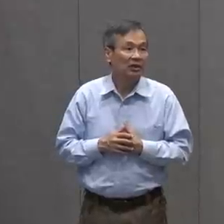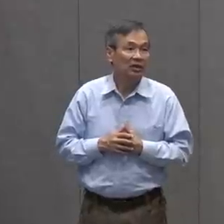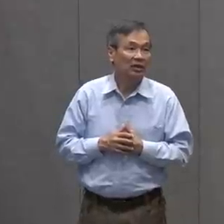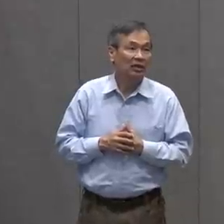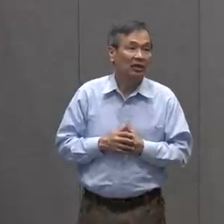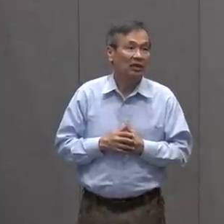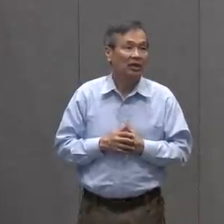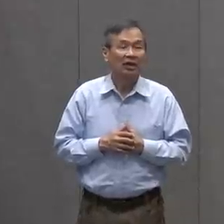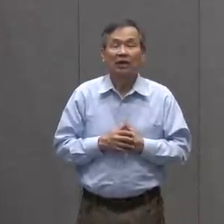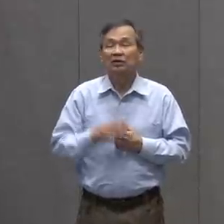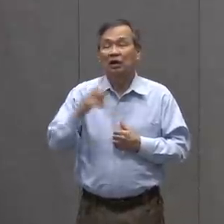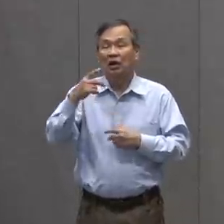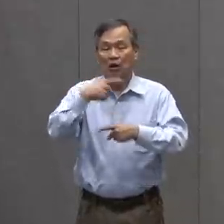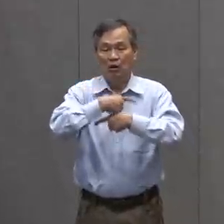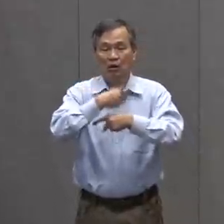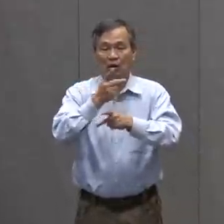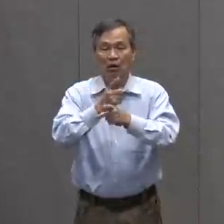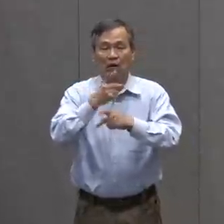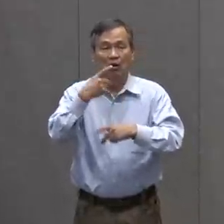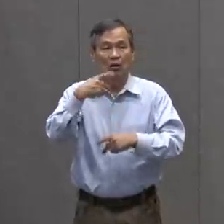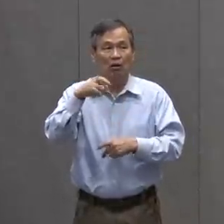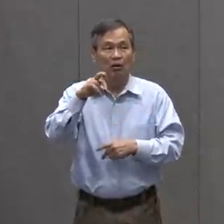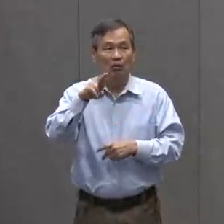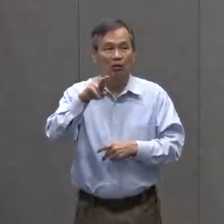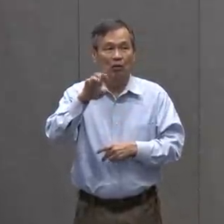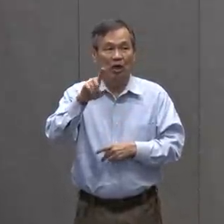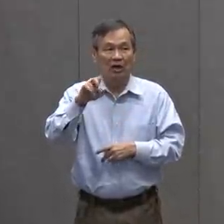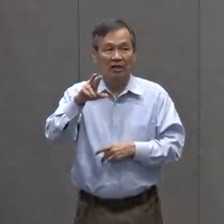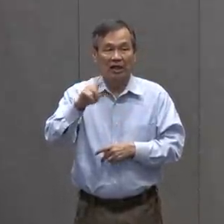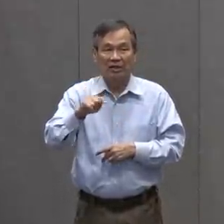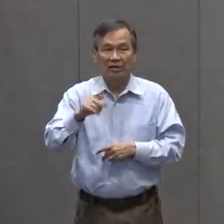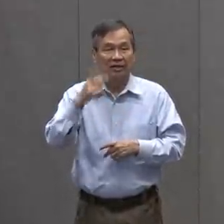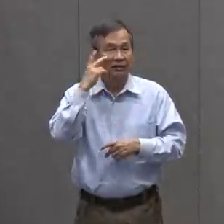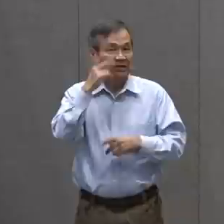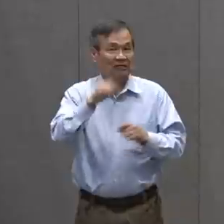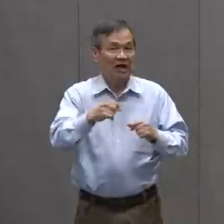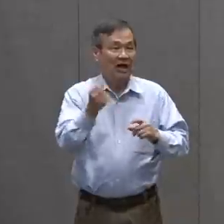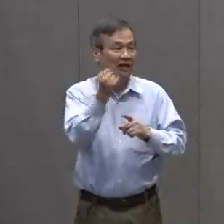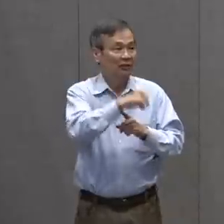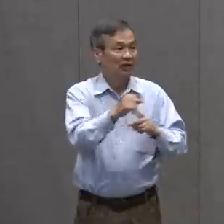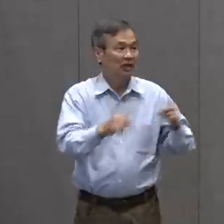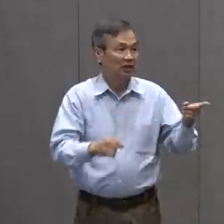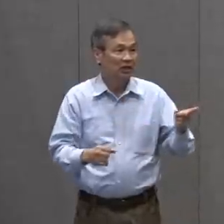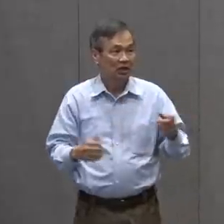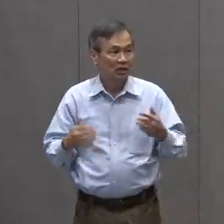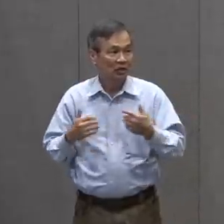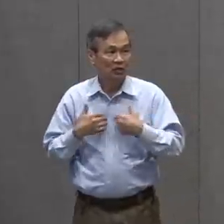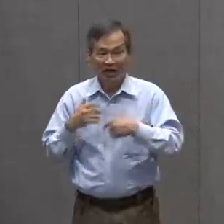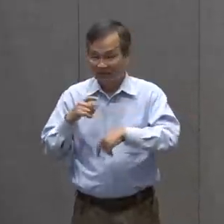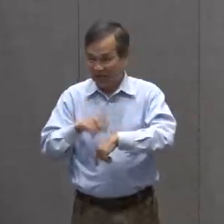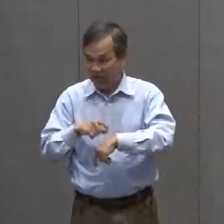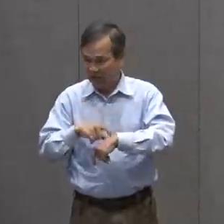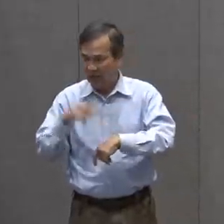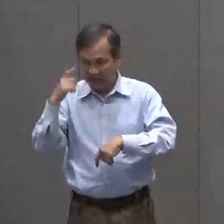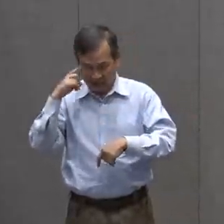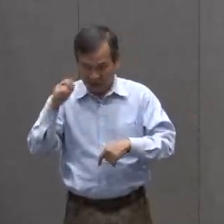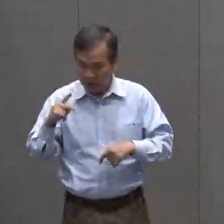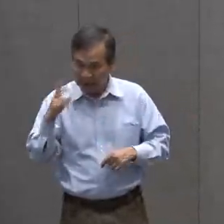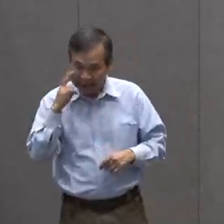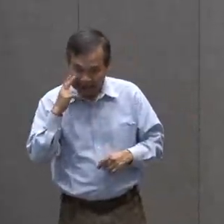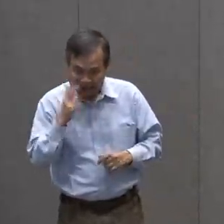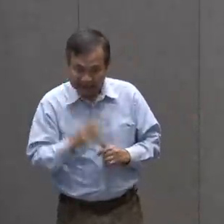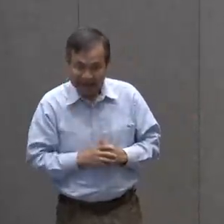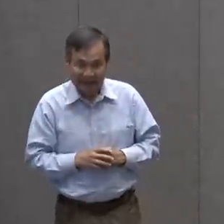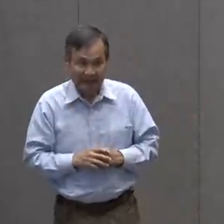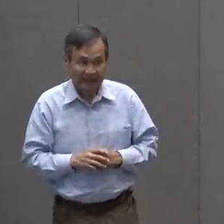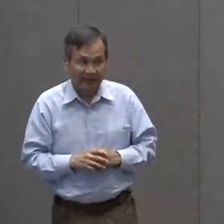you noticed my name is going to start showing up on more and more less on for her. So let's play. We've had some ties, so I think we're okay. I don't know about that.